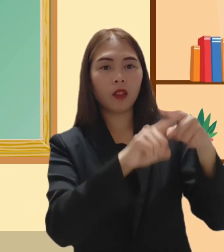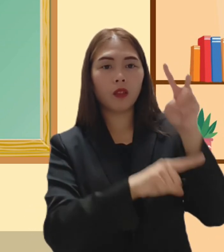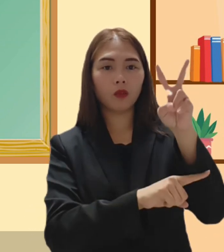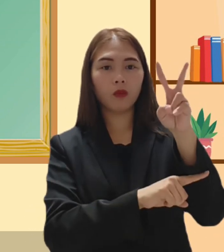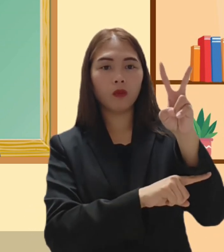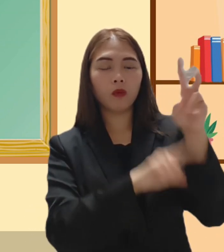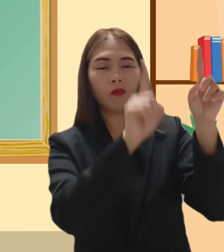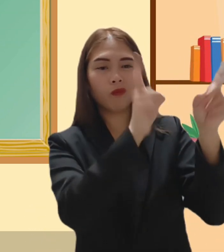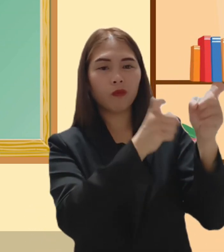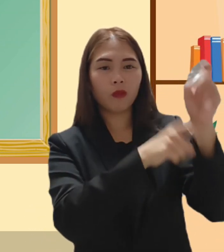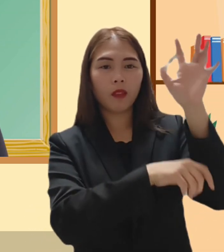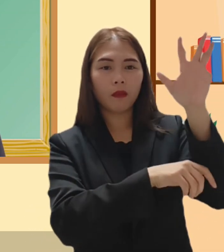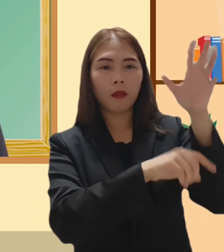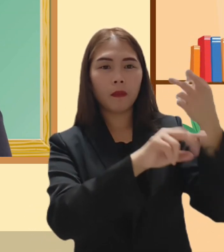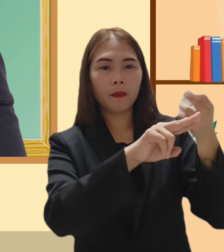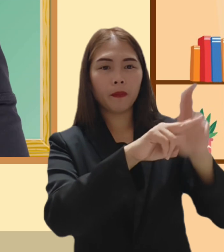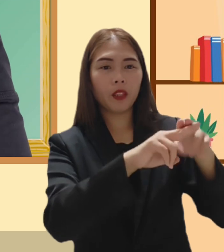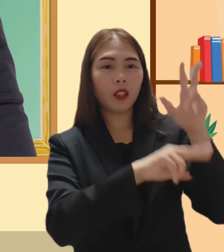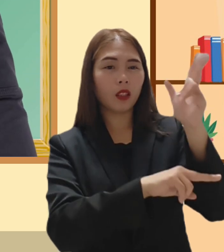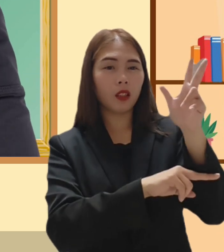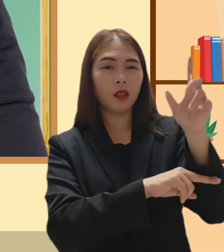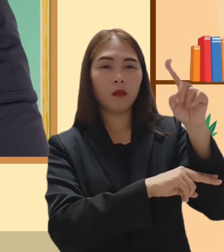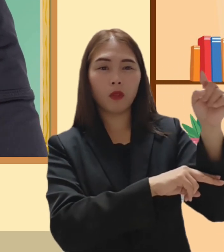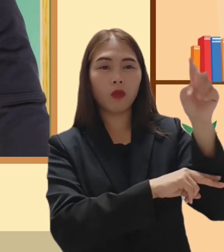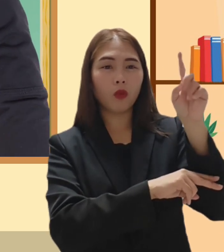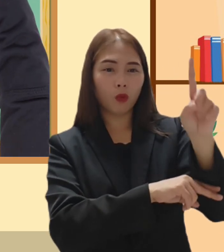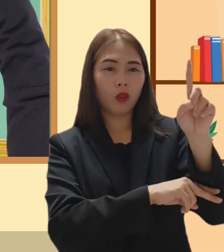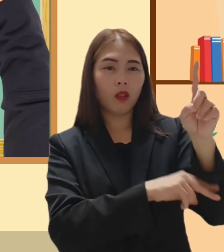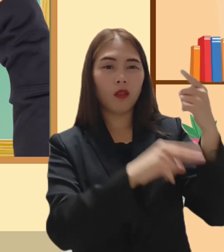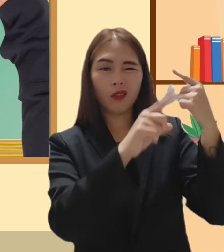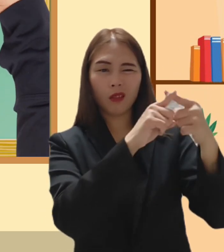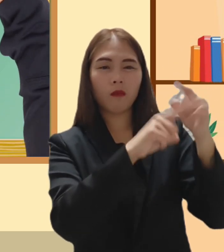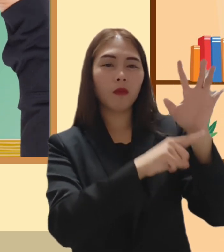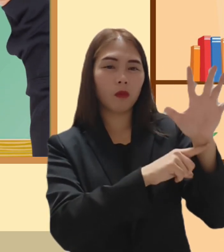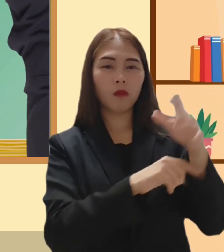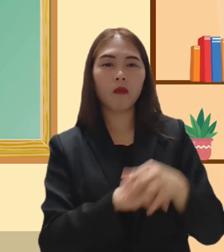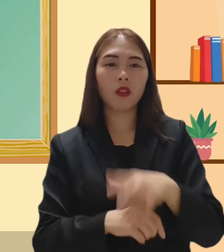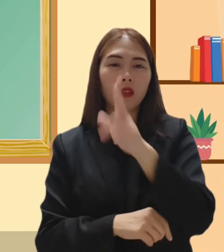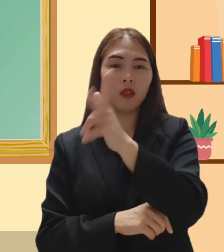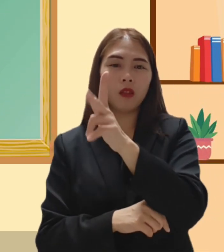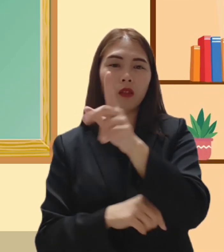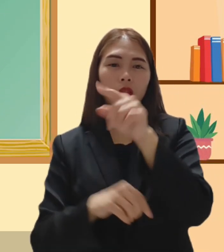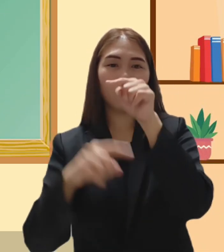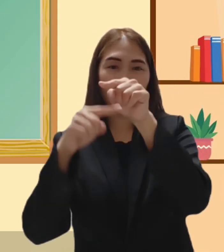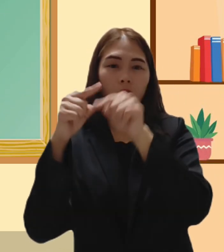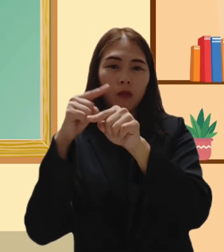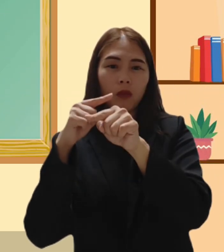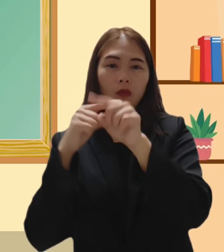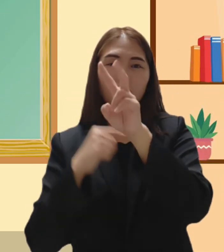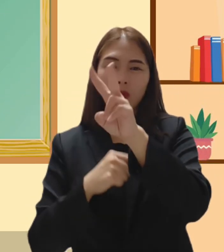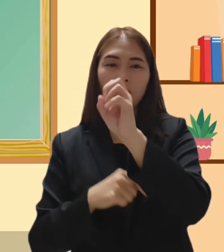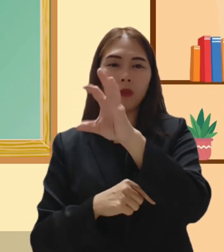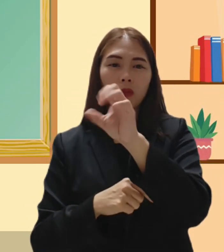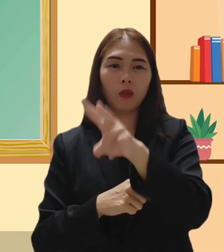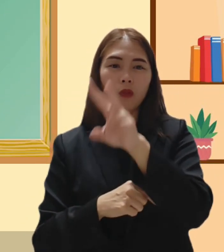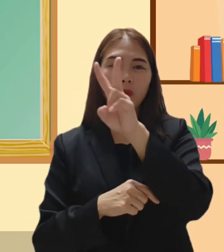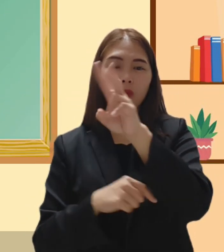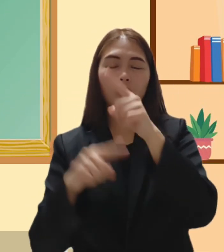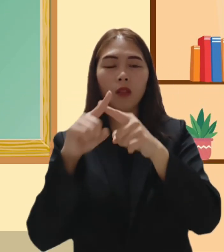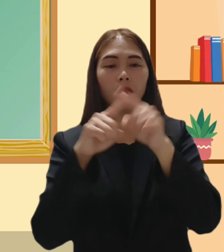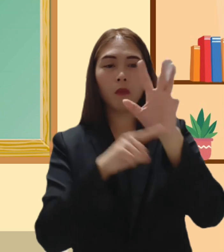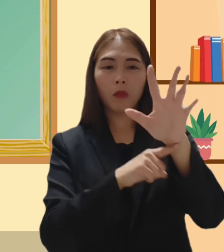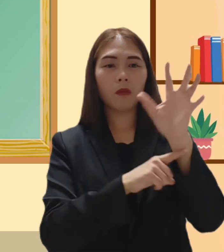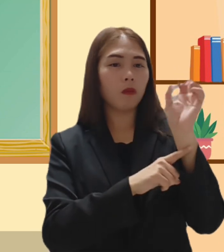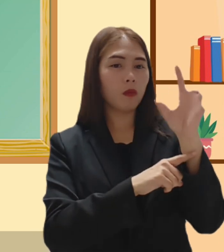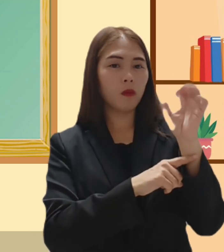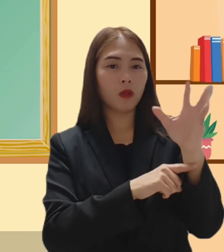the quantity of 2 times 5 plus the quantity of 30 minus 1 times 5. 30 divided by 2 is 15, 2 times